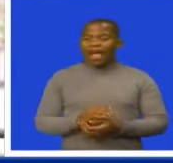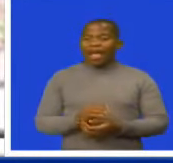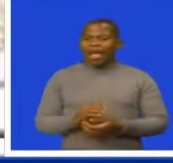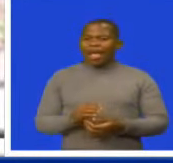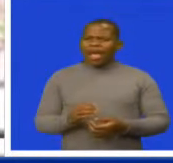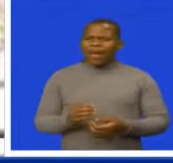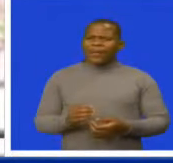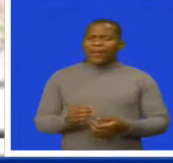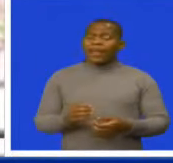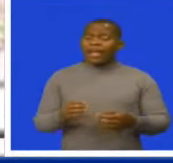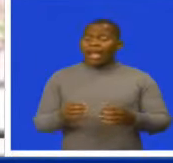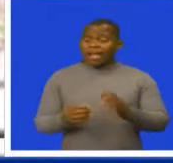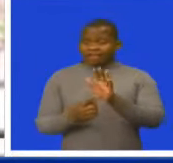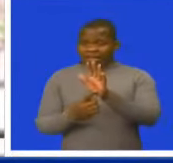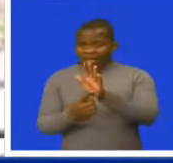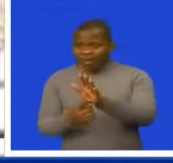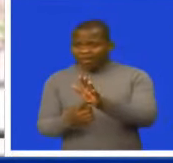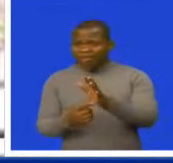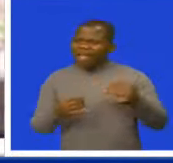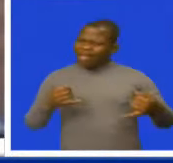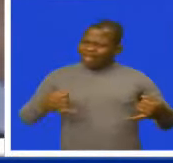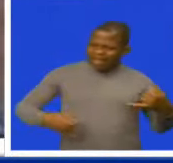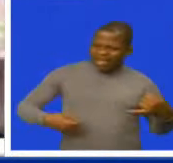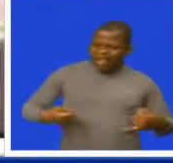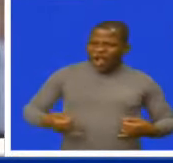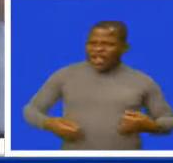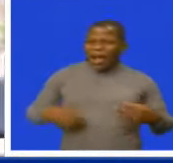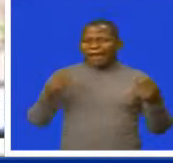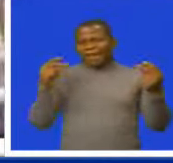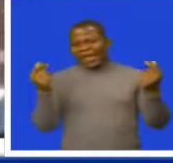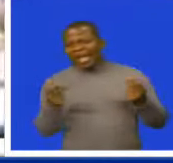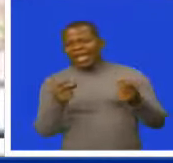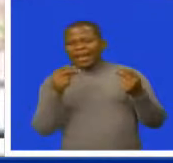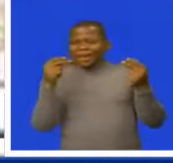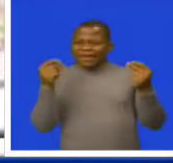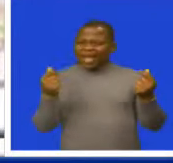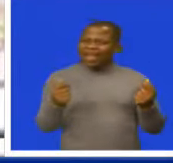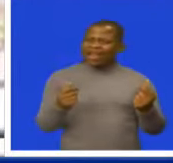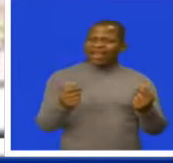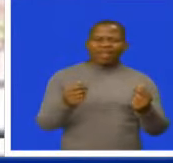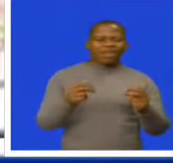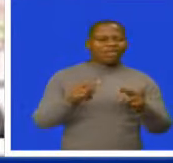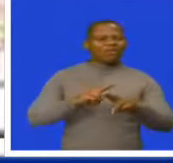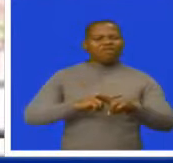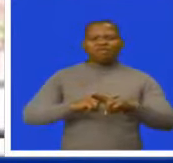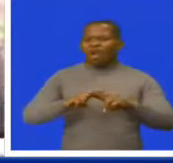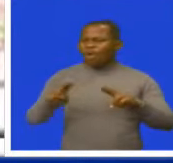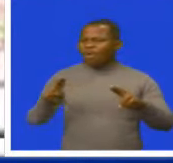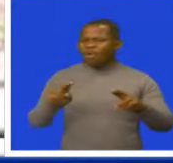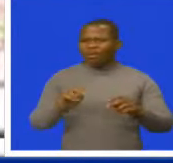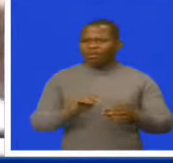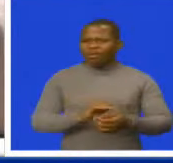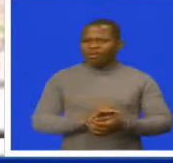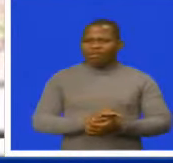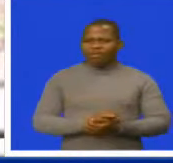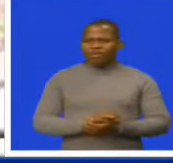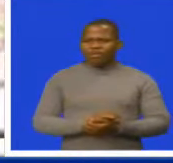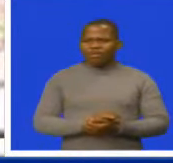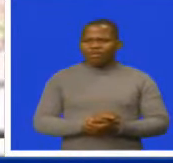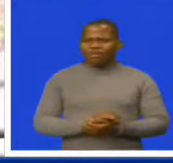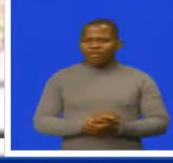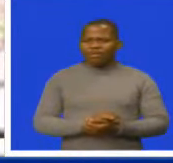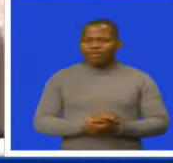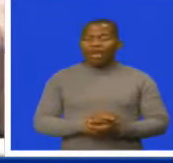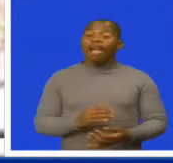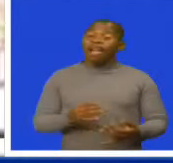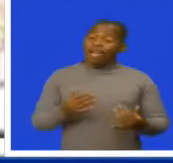house parties and whatever, where people gather close to each other and will be talking loudly to each other, especially as we're entering the festive